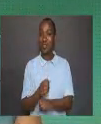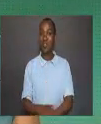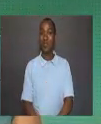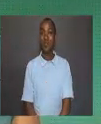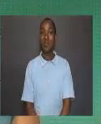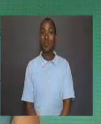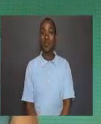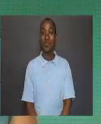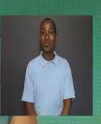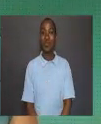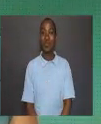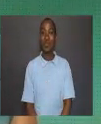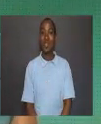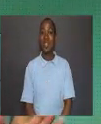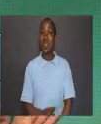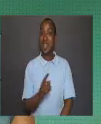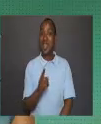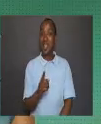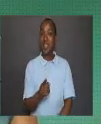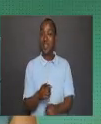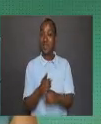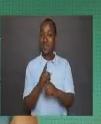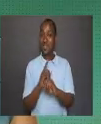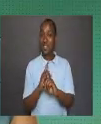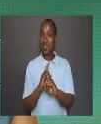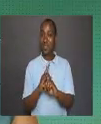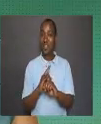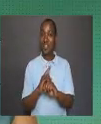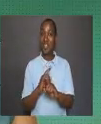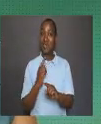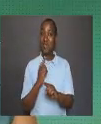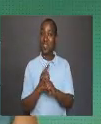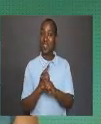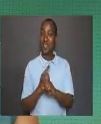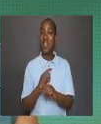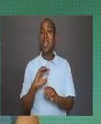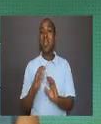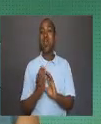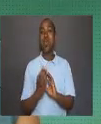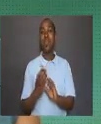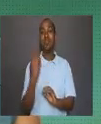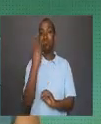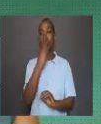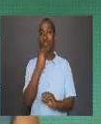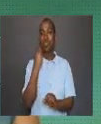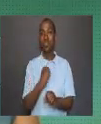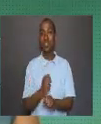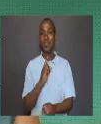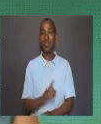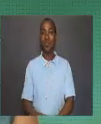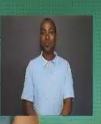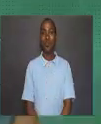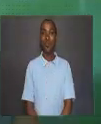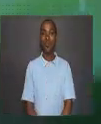How did you do? If you were able to answer every one correctly, great